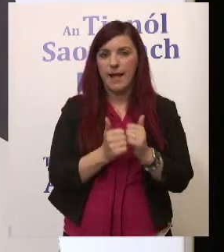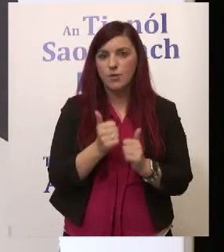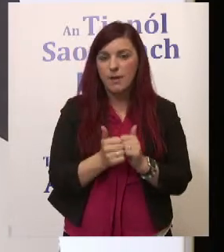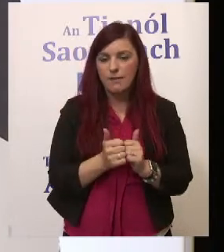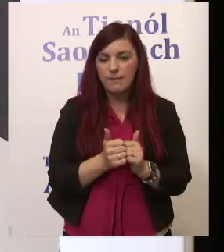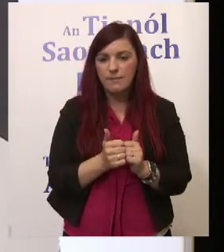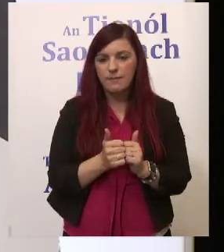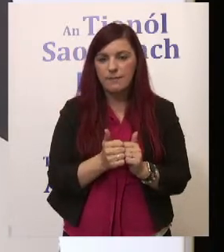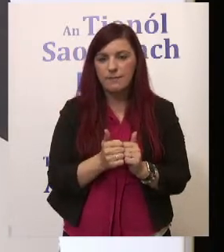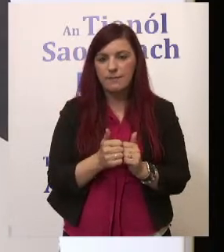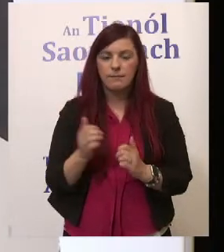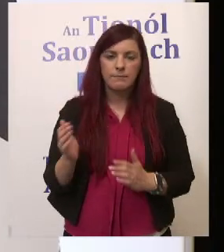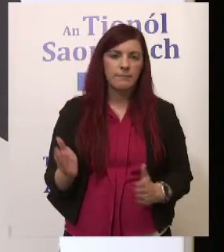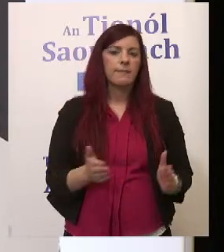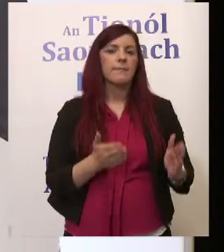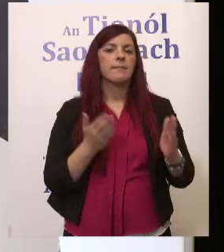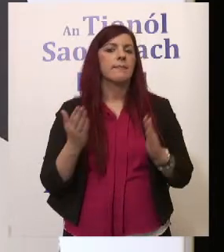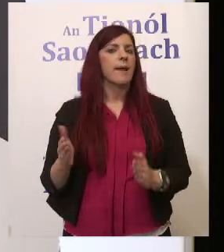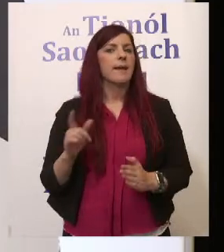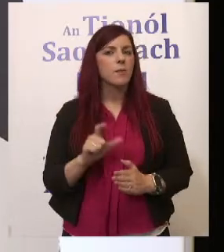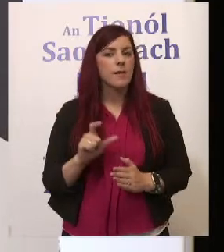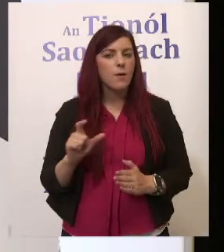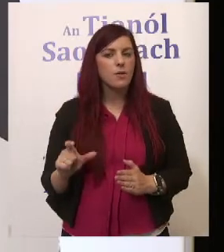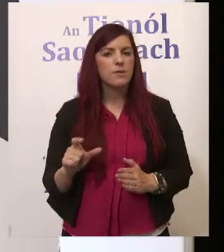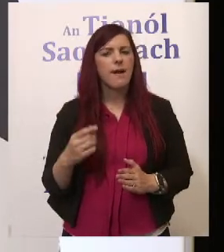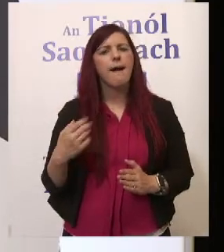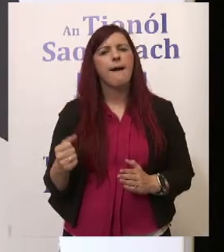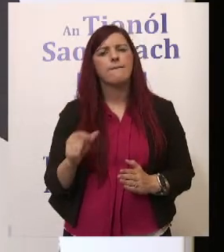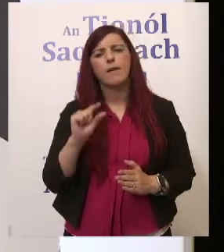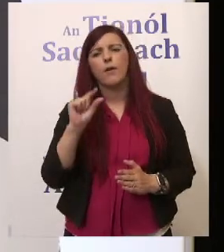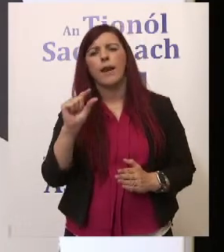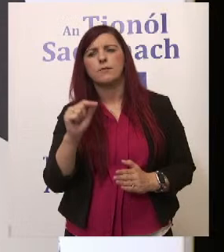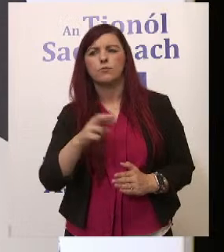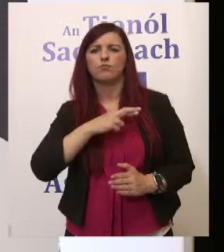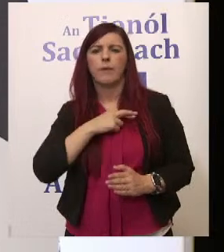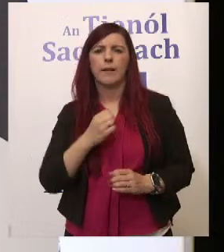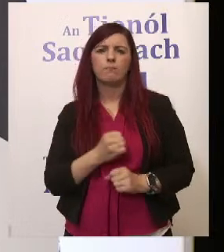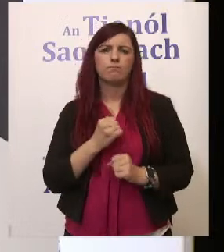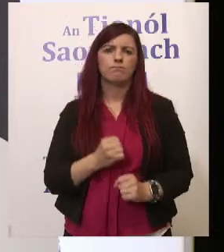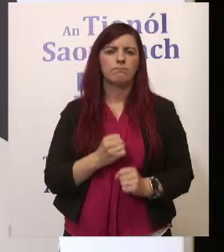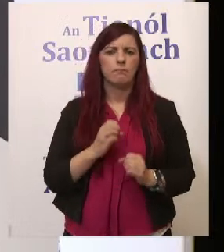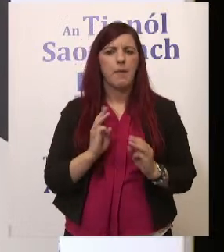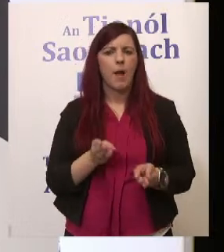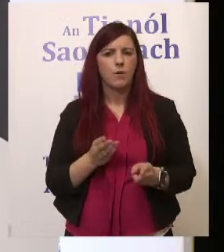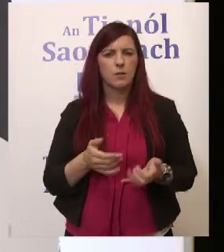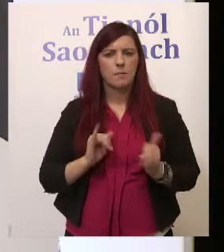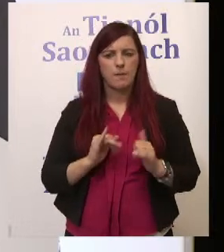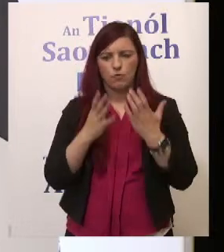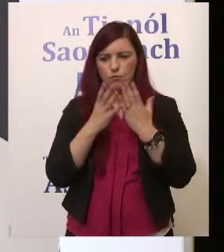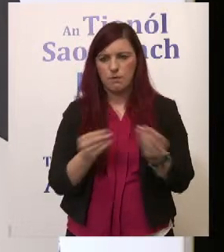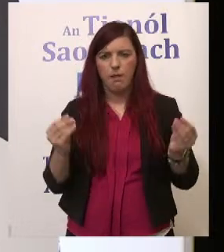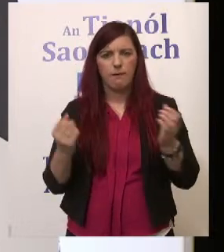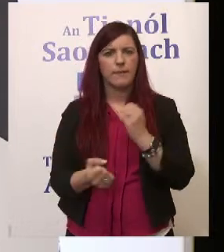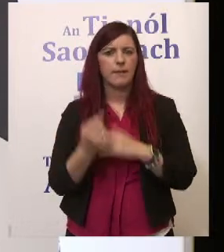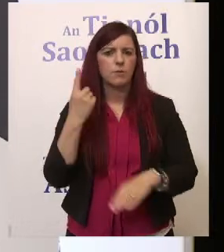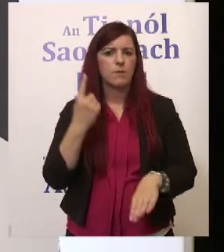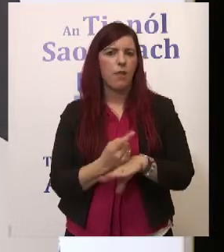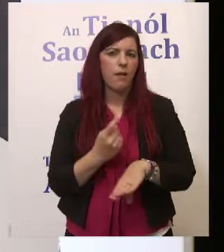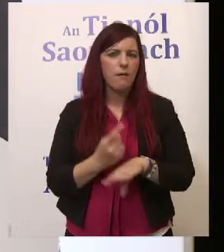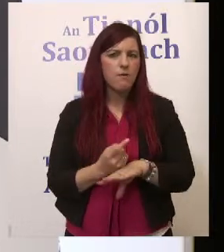As is, the councillors have very little real power to resolve the problems that they discuss and